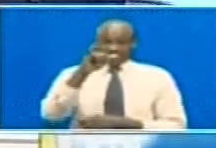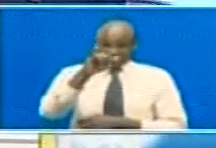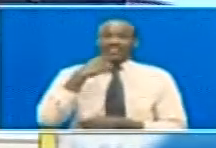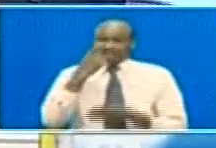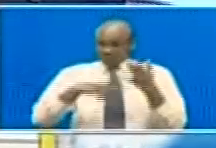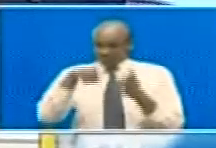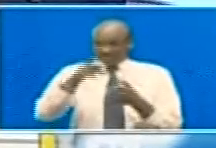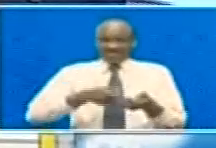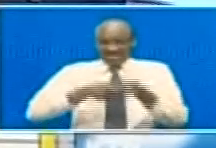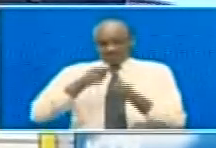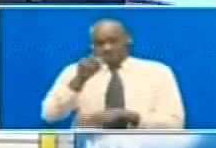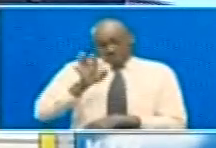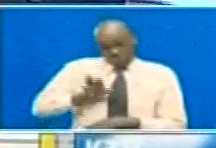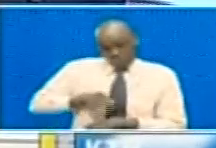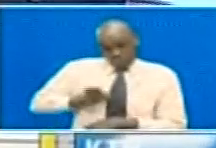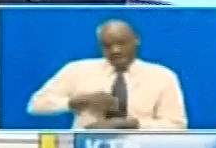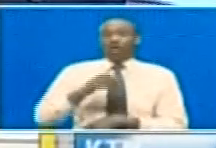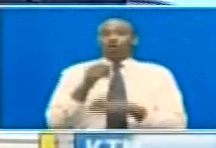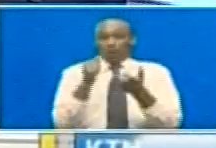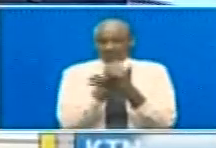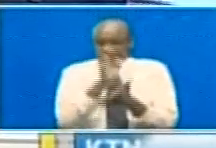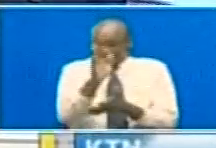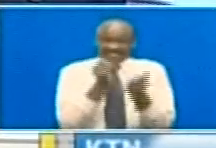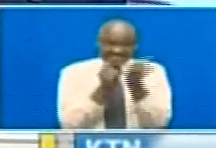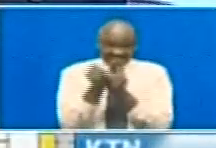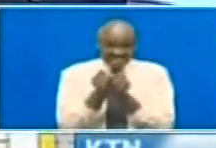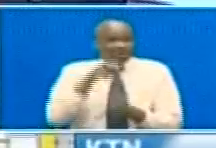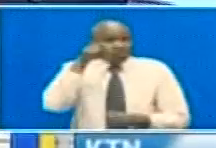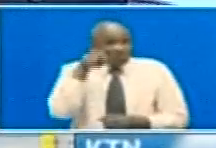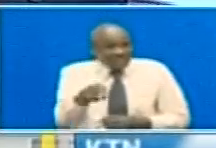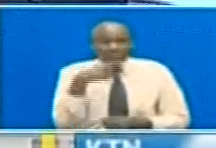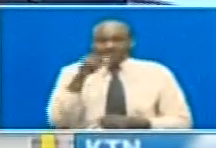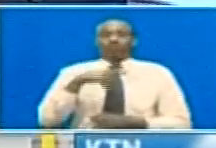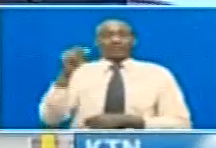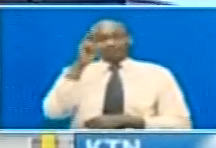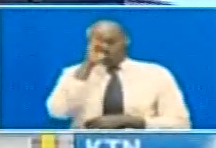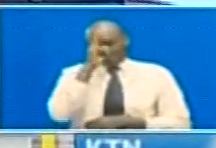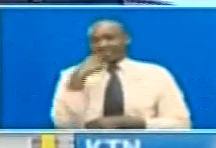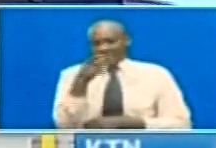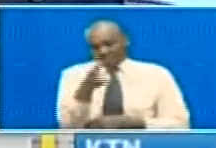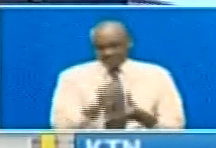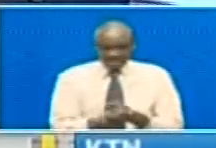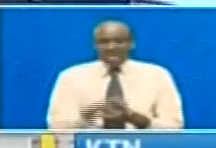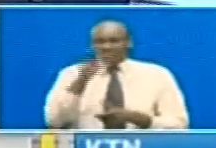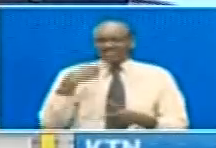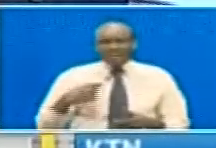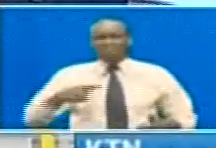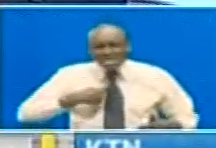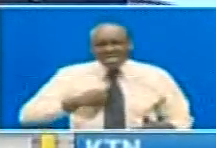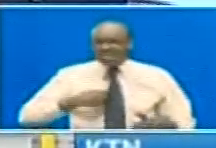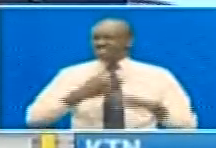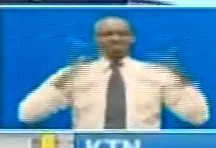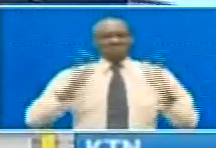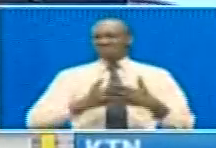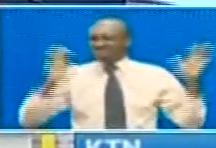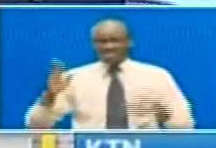alleged to have raped a woman in his office on Saturday night, today recorded a statement with the police. Mwiti, who denied all the allegations against